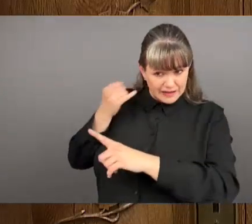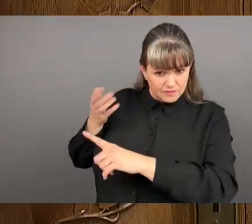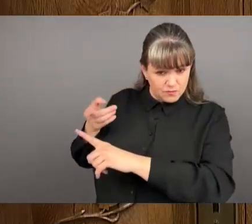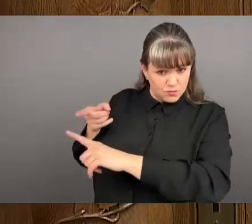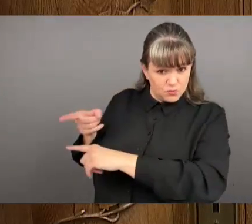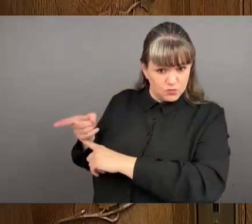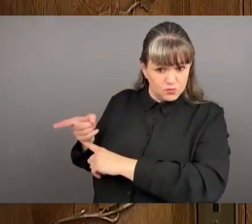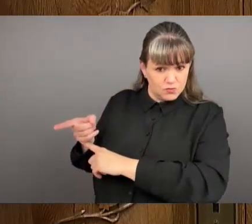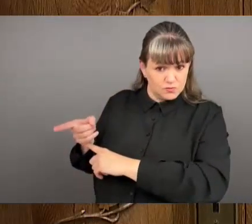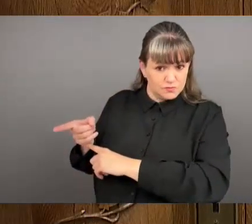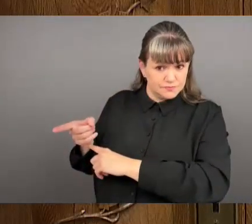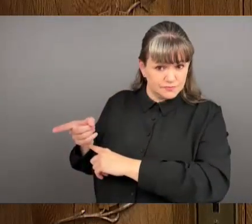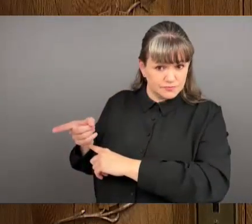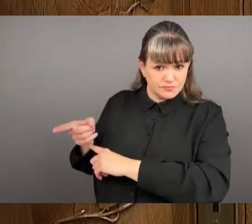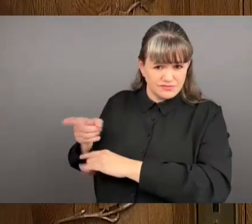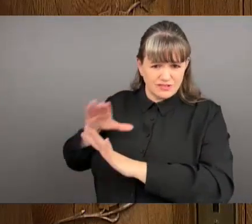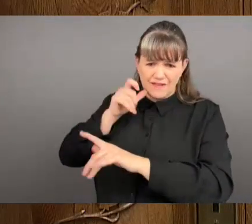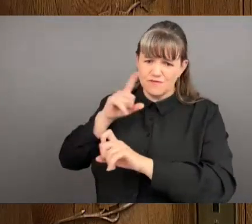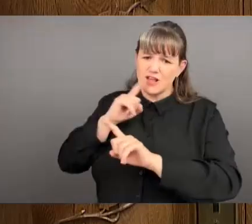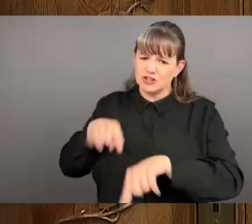answer.